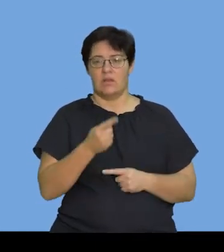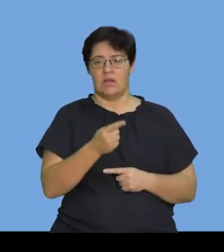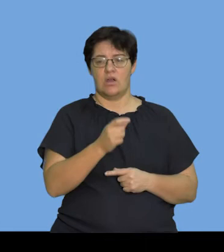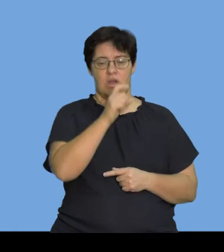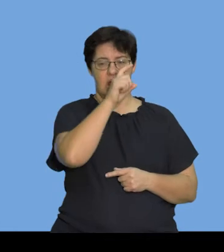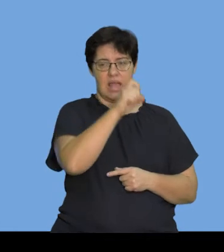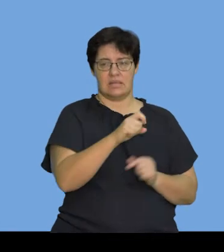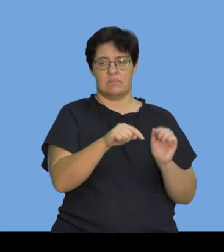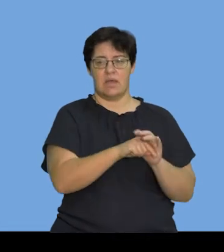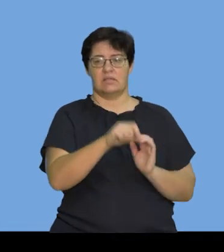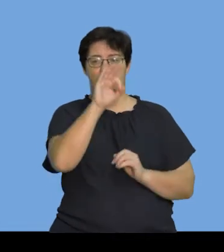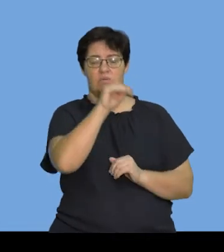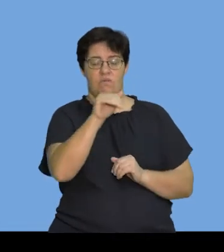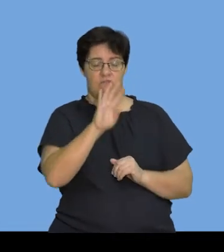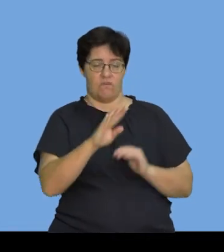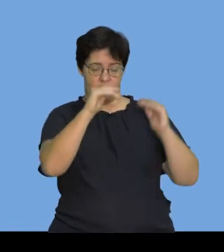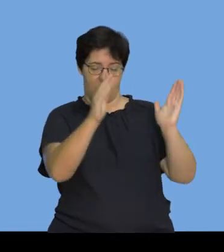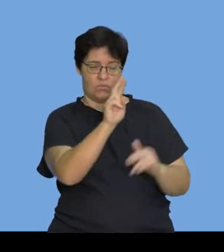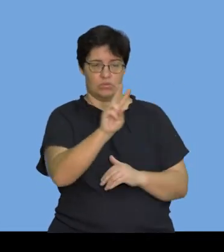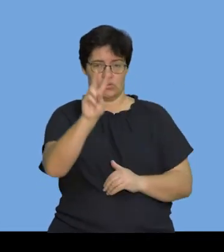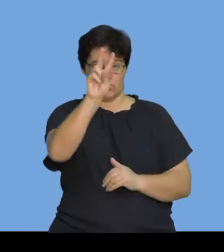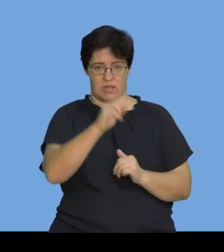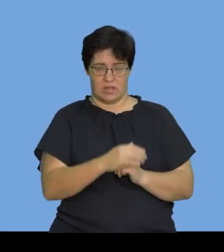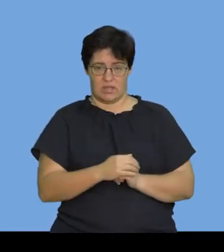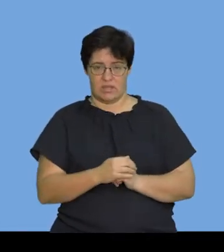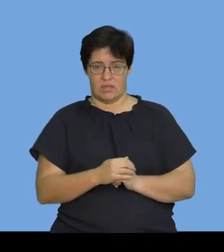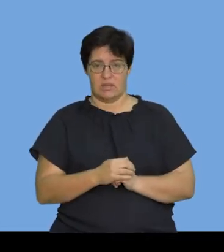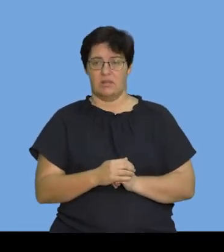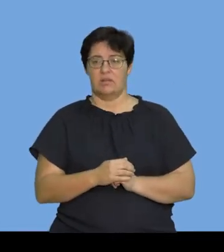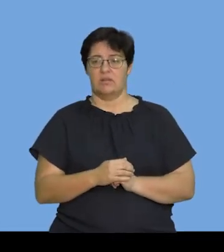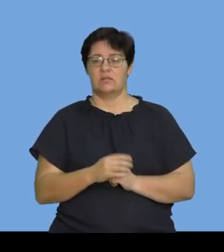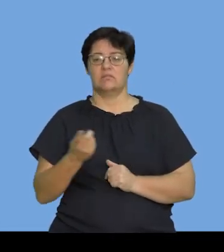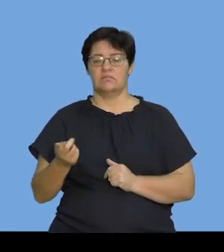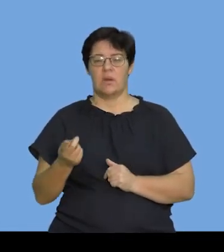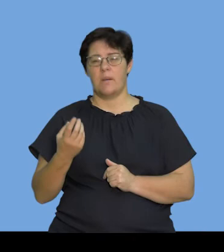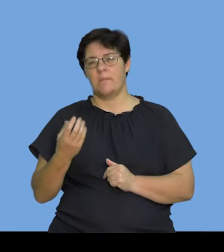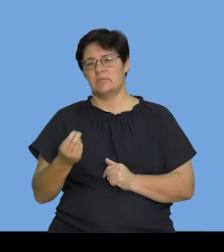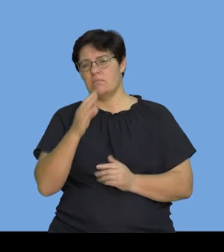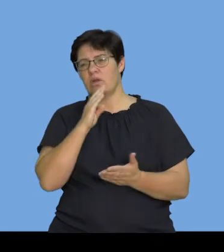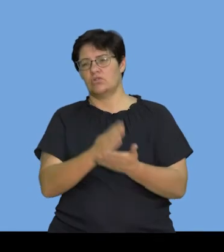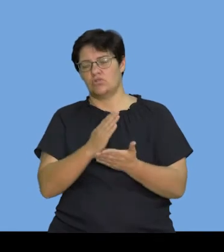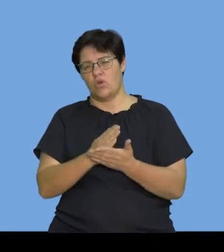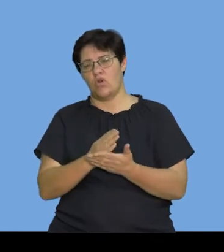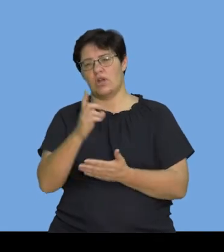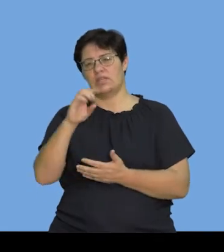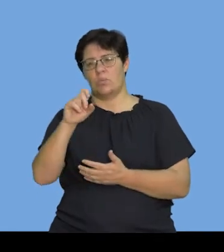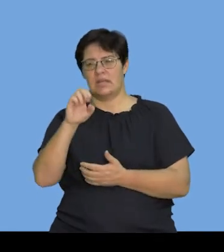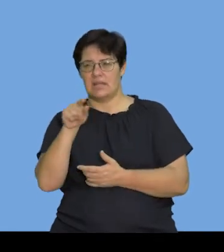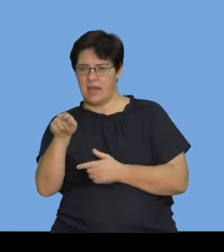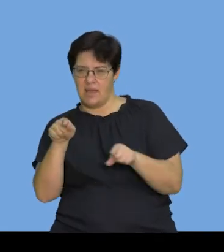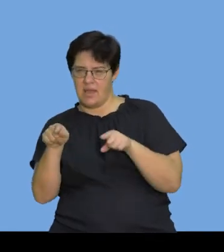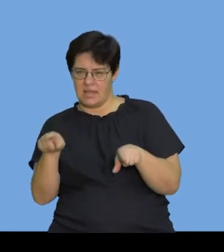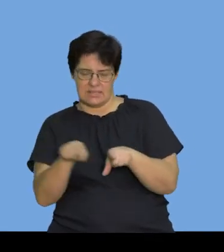All of this is squared equals to, this I must make sure that the denominators are the same, right? If I do